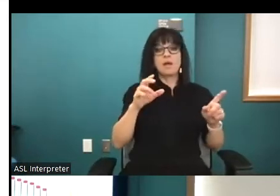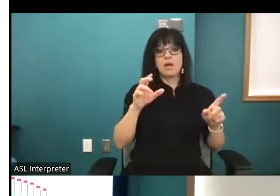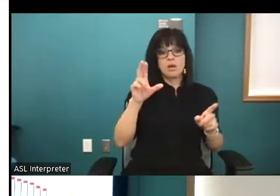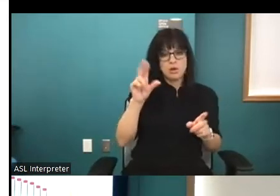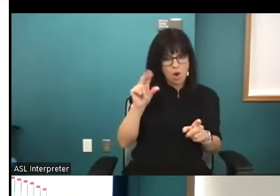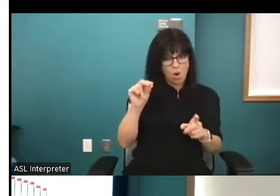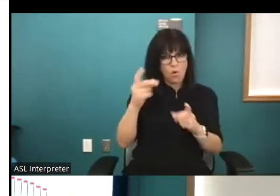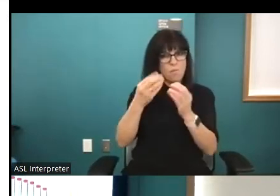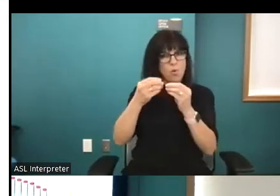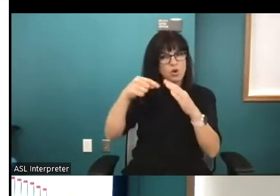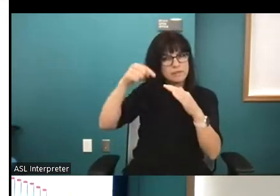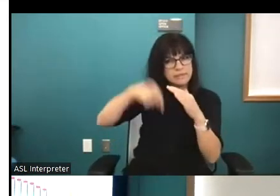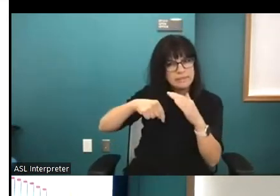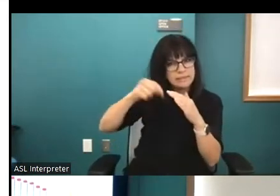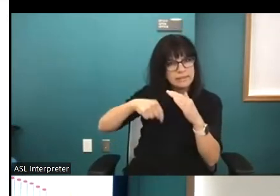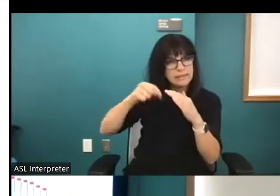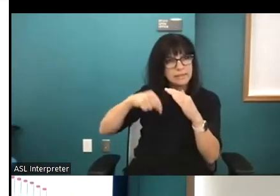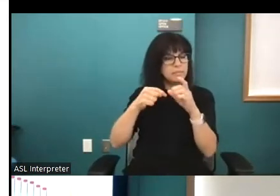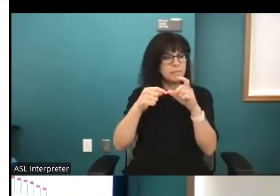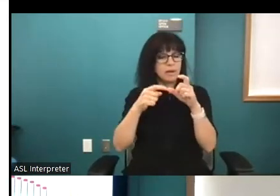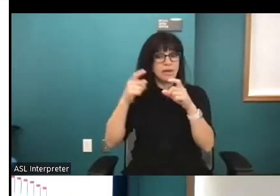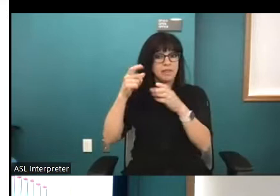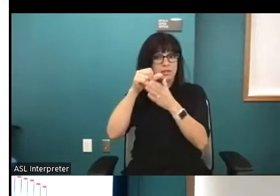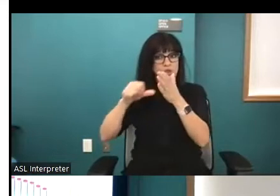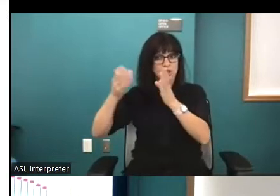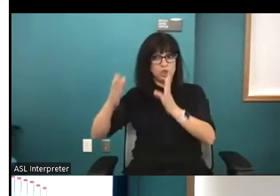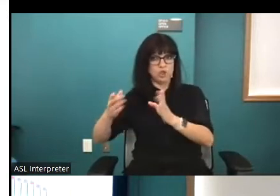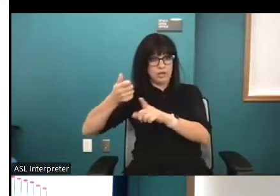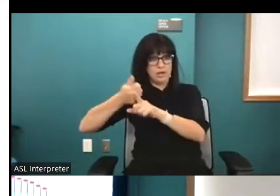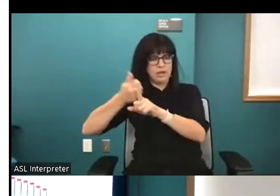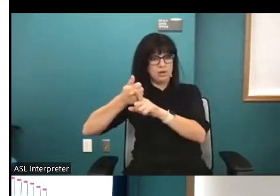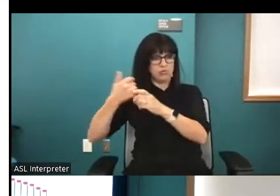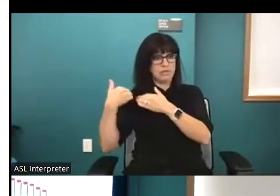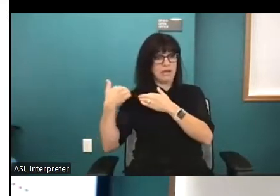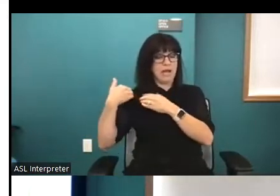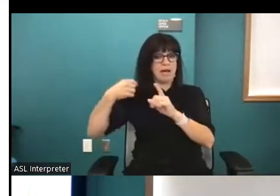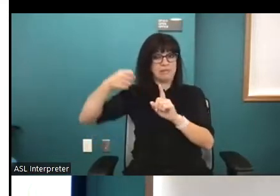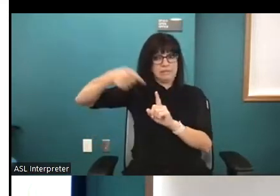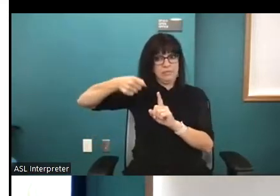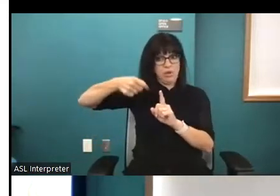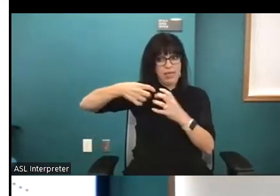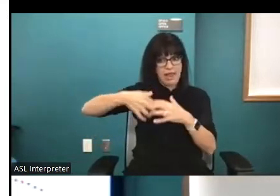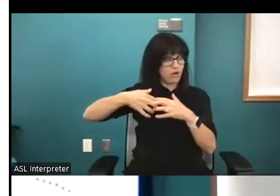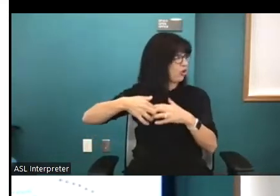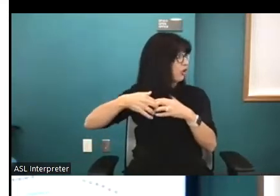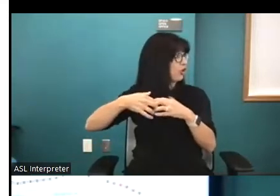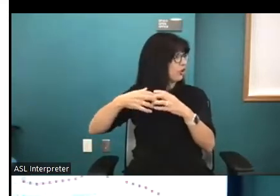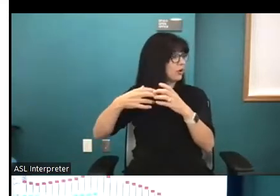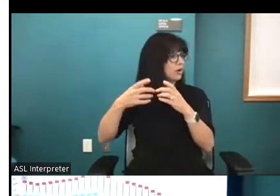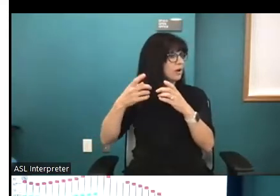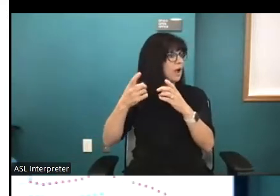More deeper. Okay. Deeper. So the part that the surgeon is responsible for, right? So you have the stimulator, and that's the part that sits, actually.